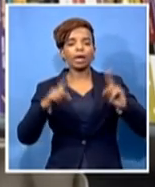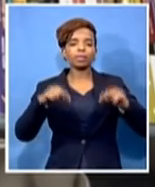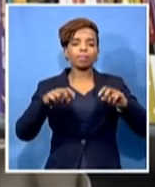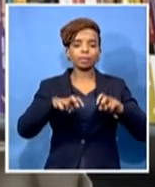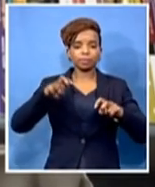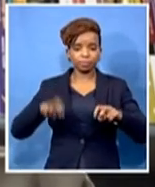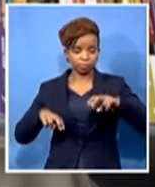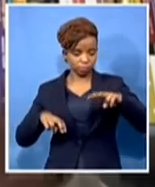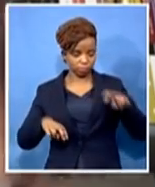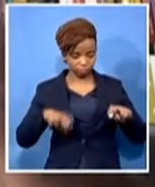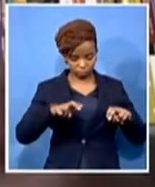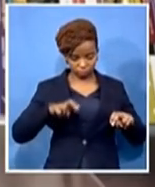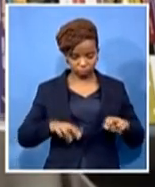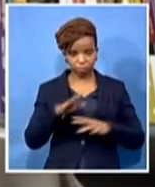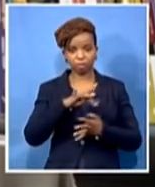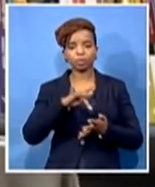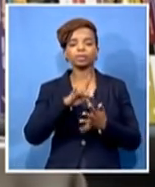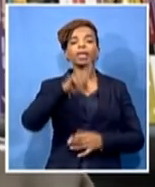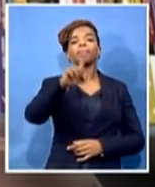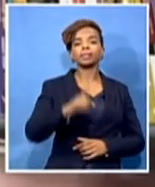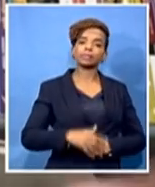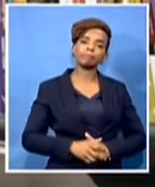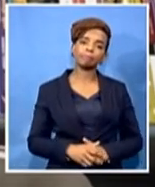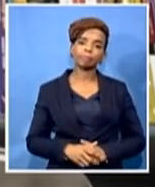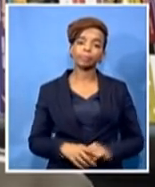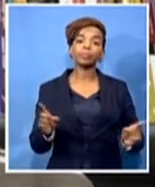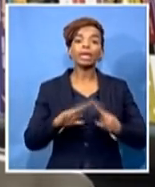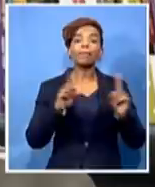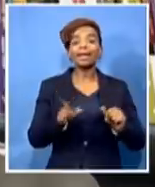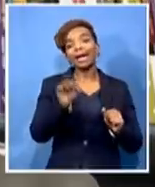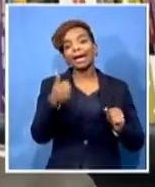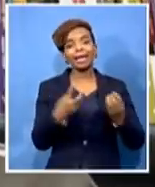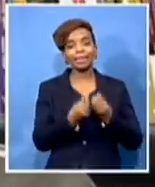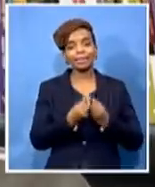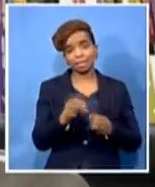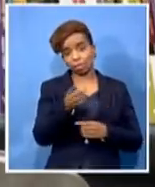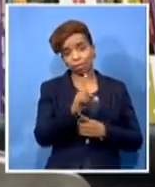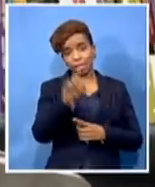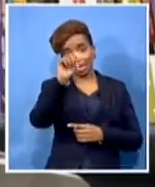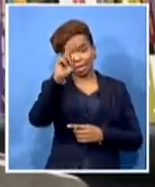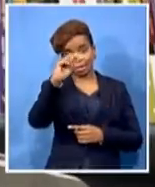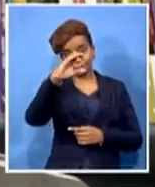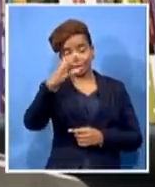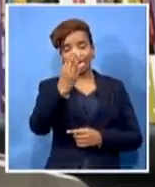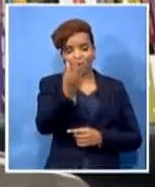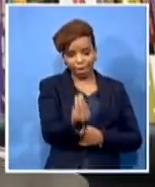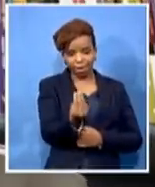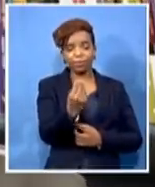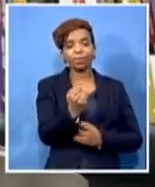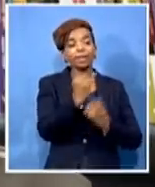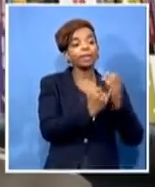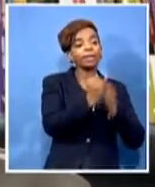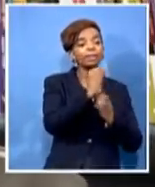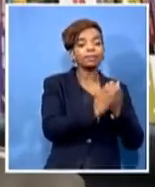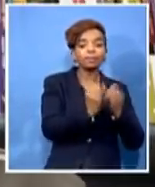the ANC has got notable individuals that are implicated in corrupt activities.